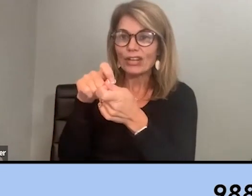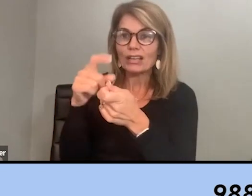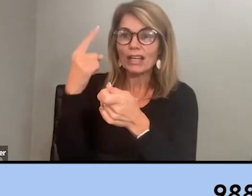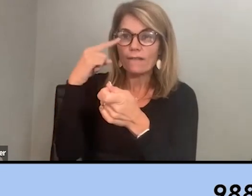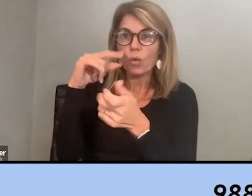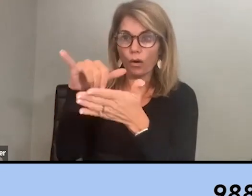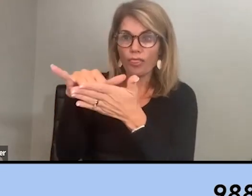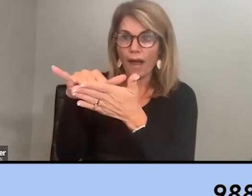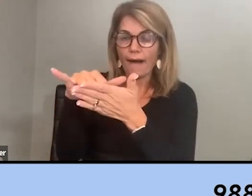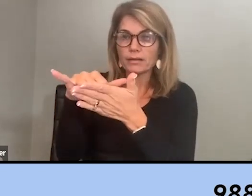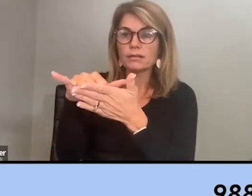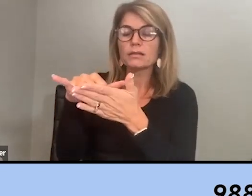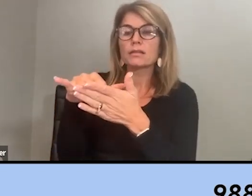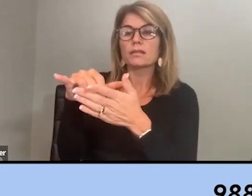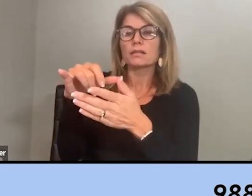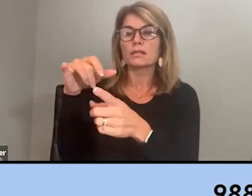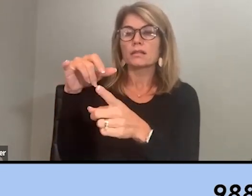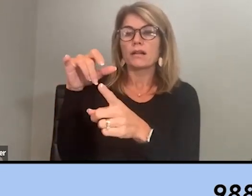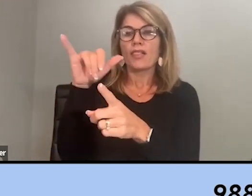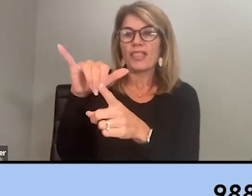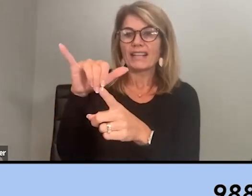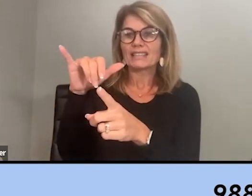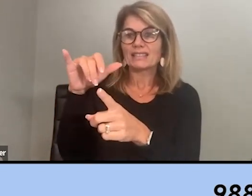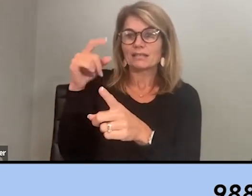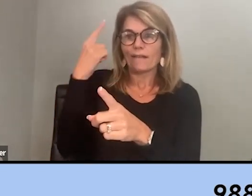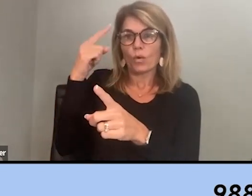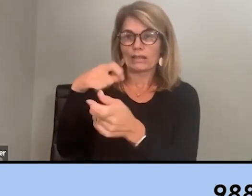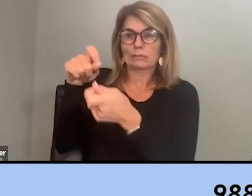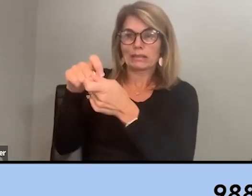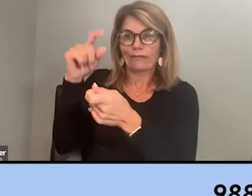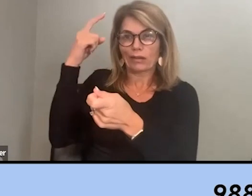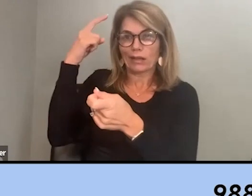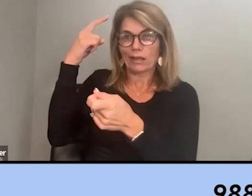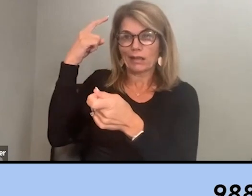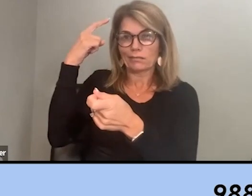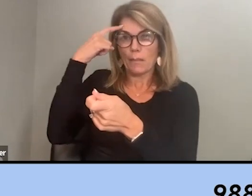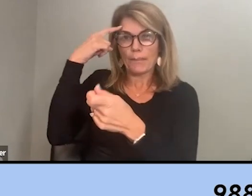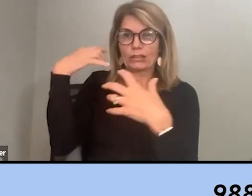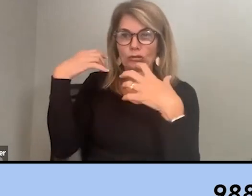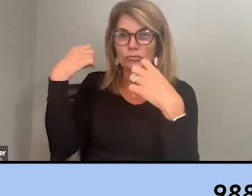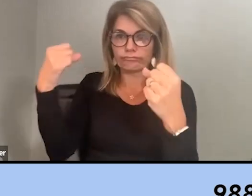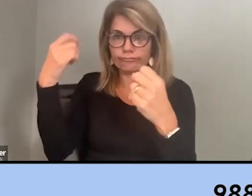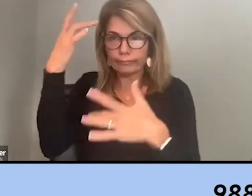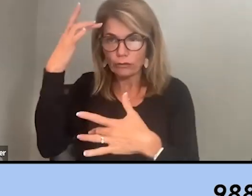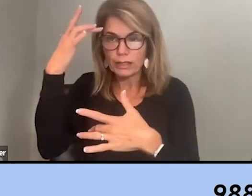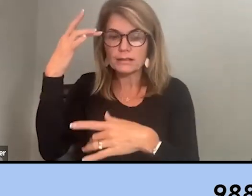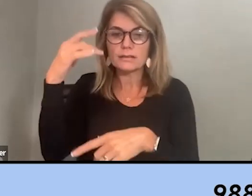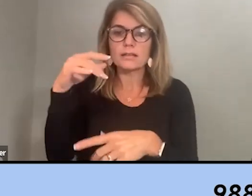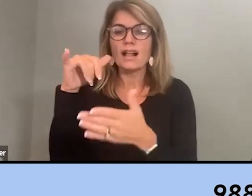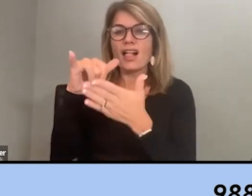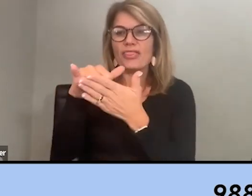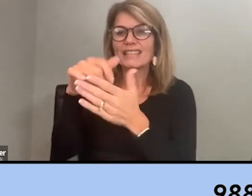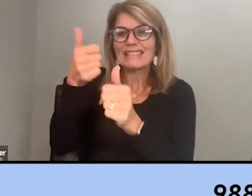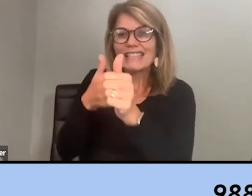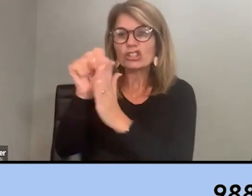on population as well as prevalence of mental illness in the state. And within the dollar amount that's sent to each